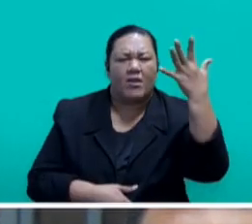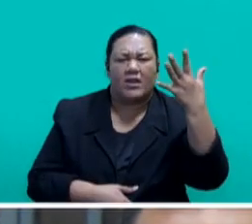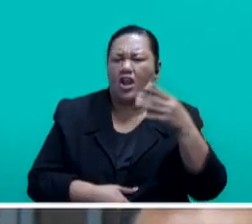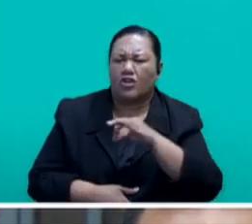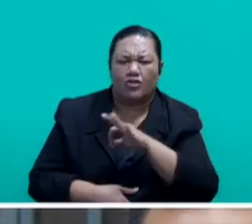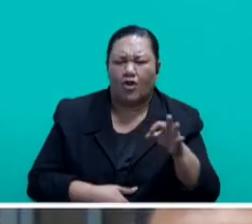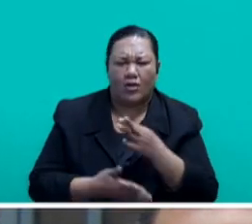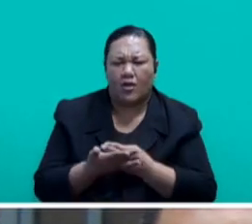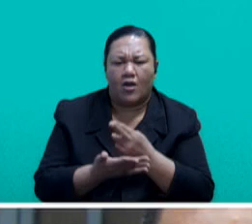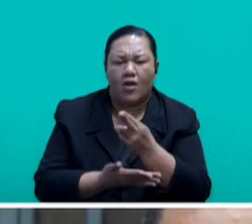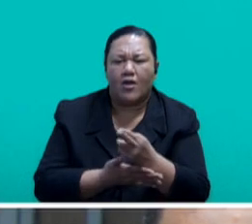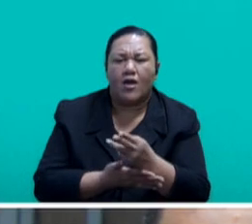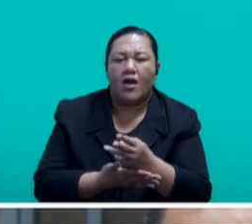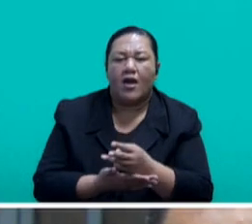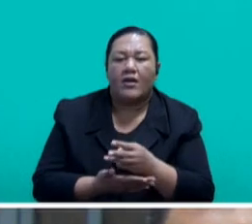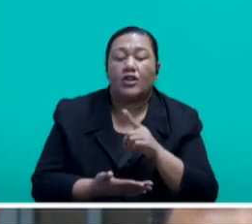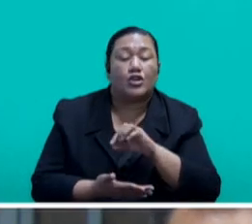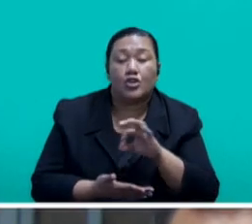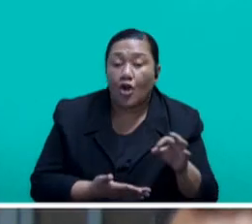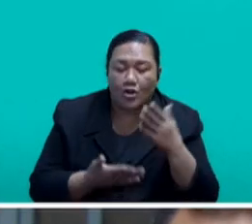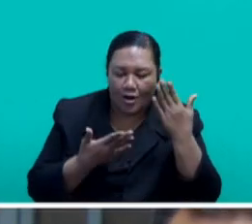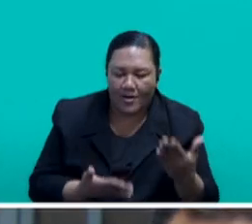Honourable Inyese Ratu.